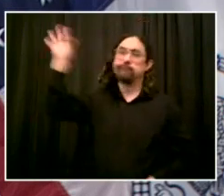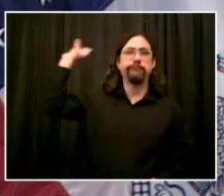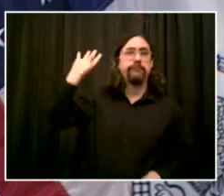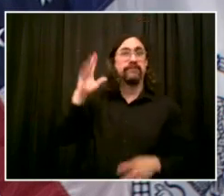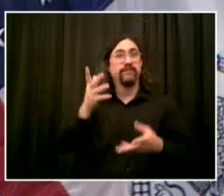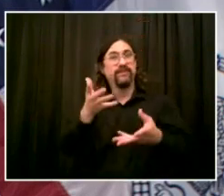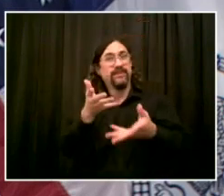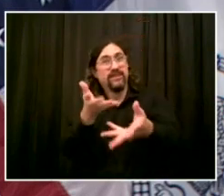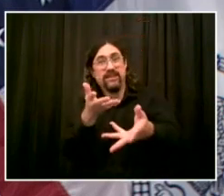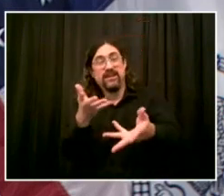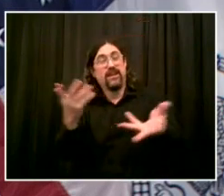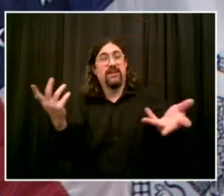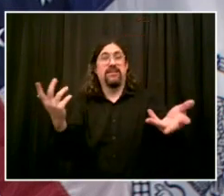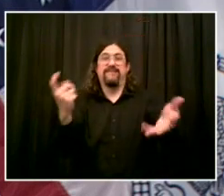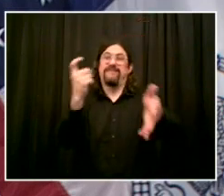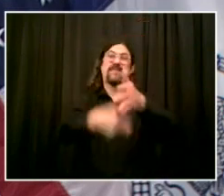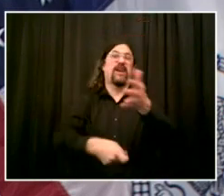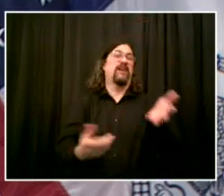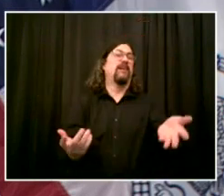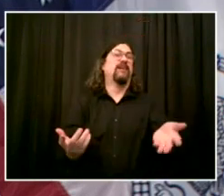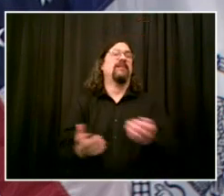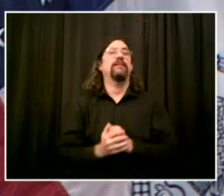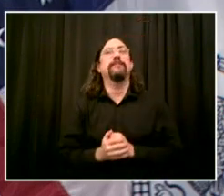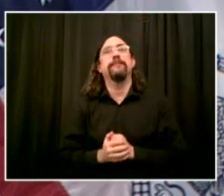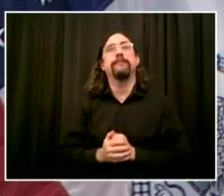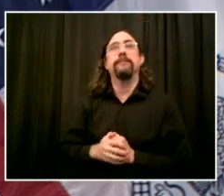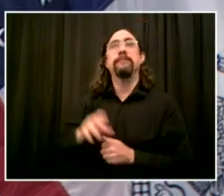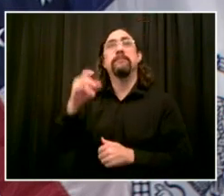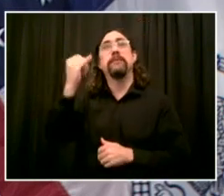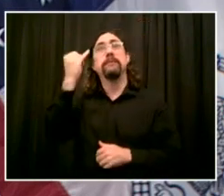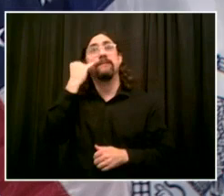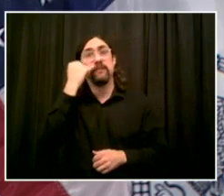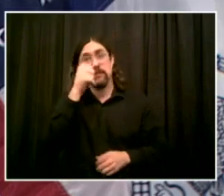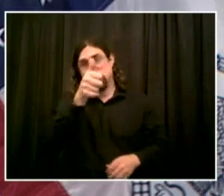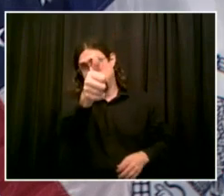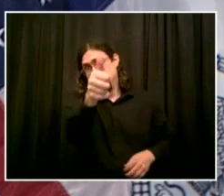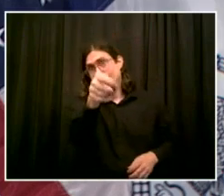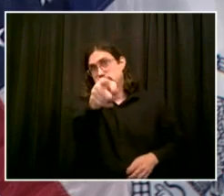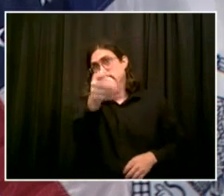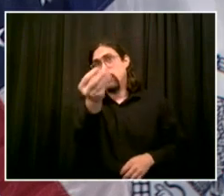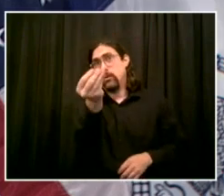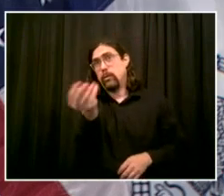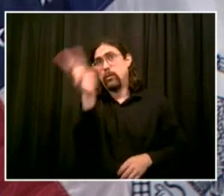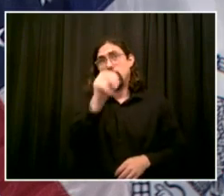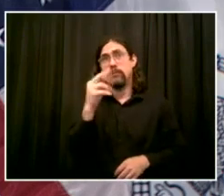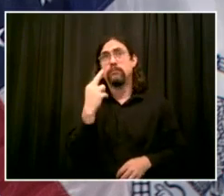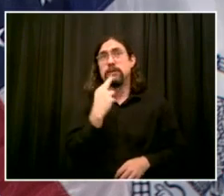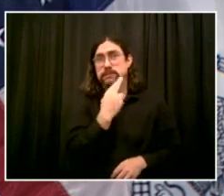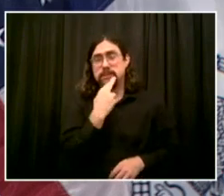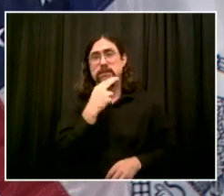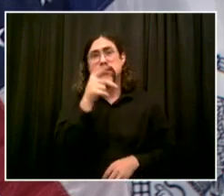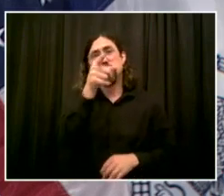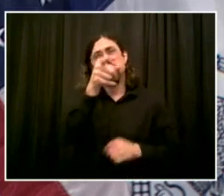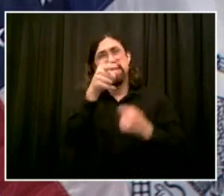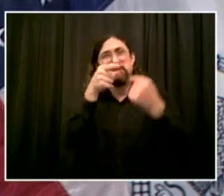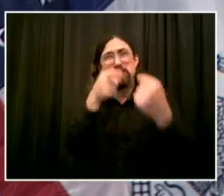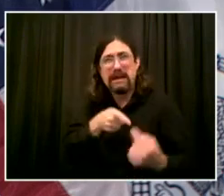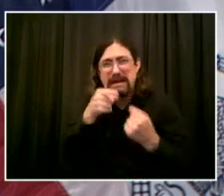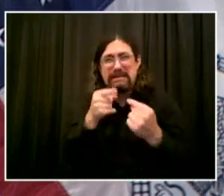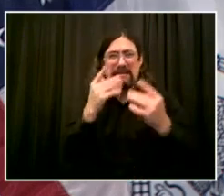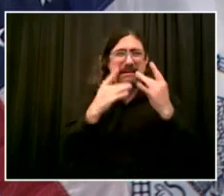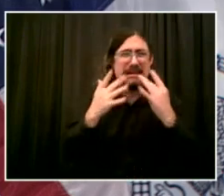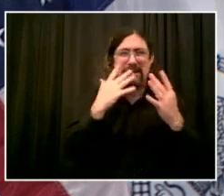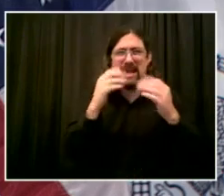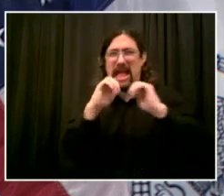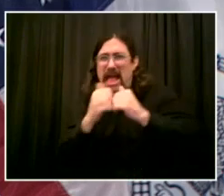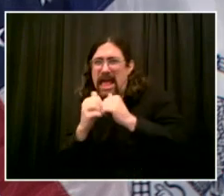call 311. We'll connect you with Department of Transportation, Small Business Services, the folks who can work with you to resolve the problem,